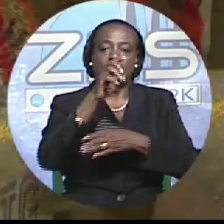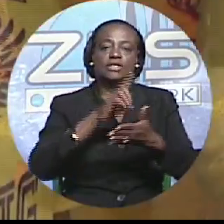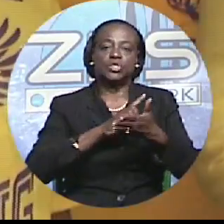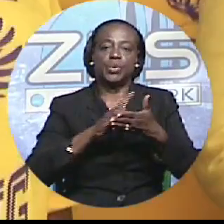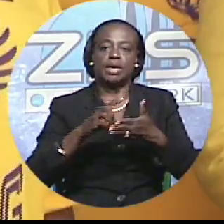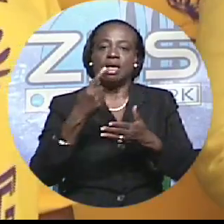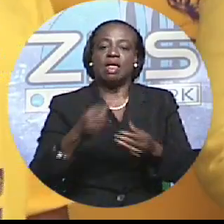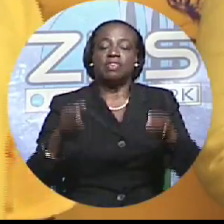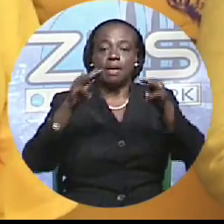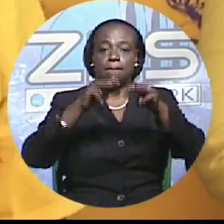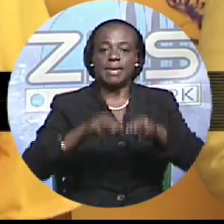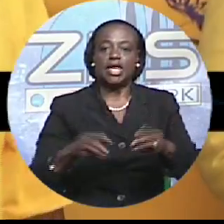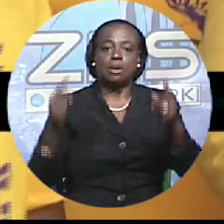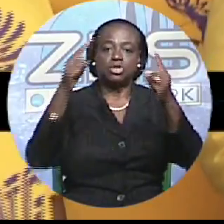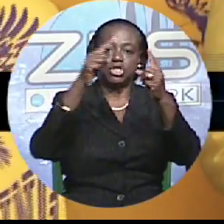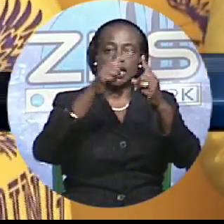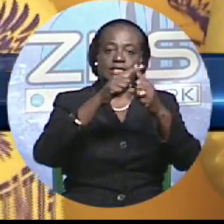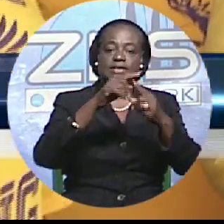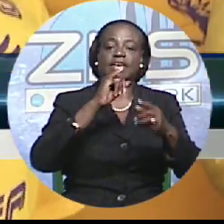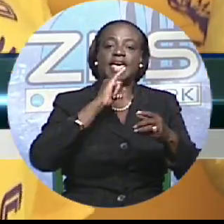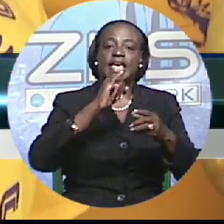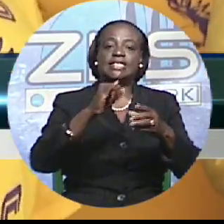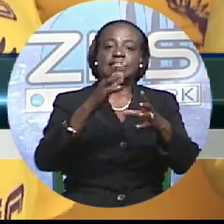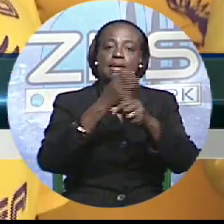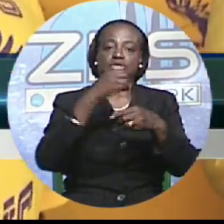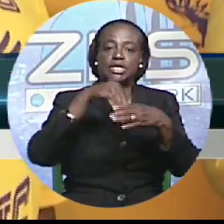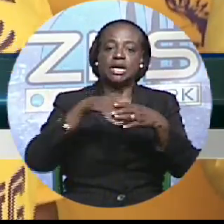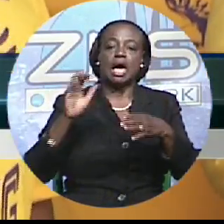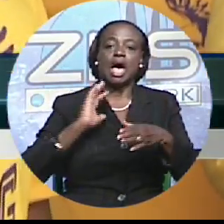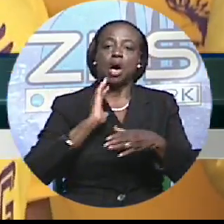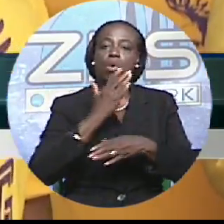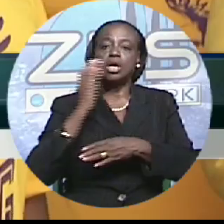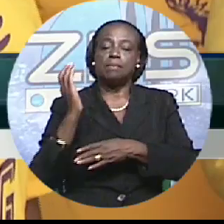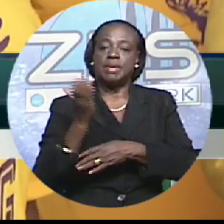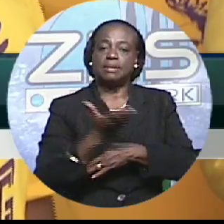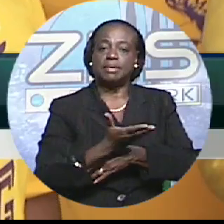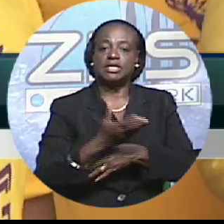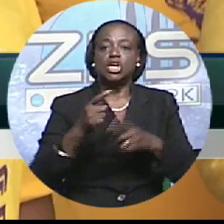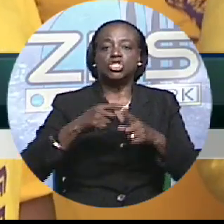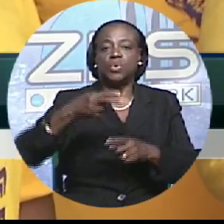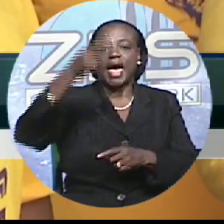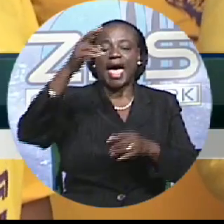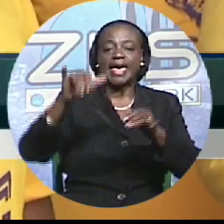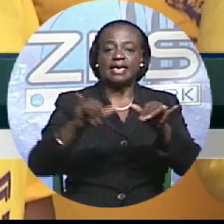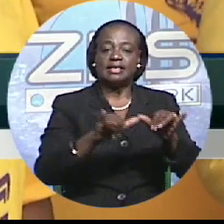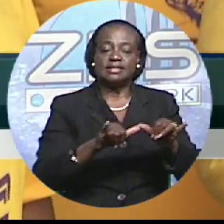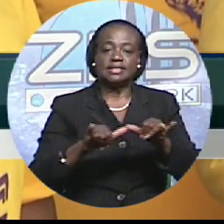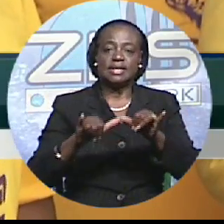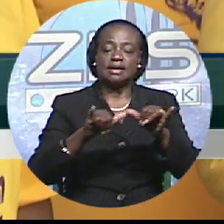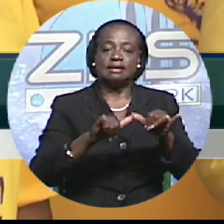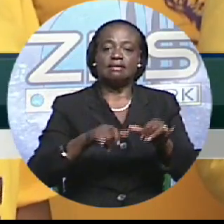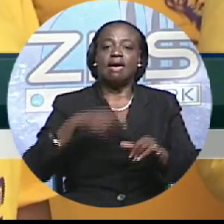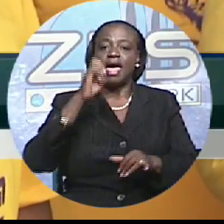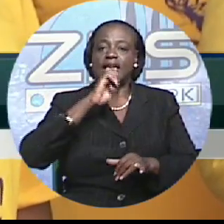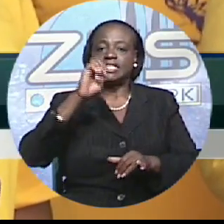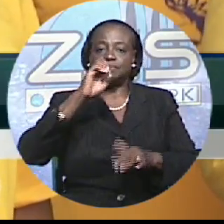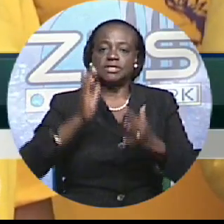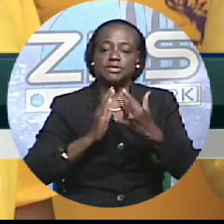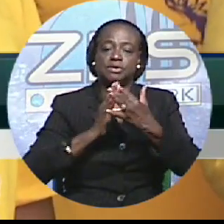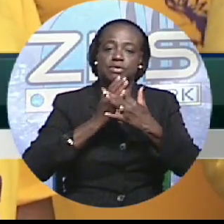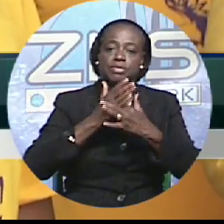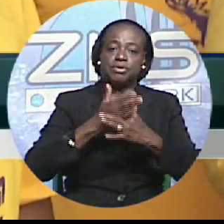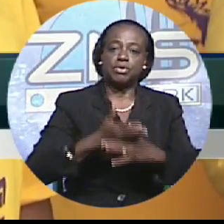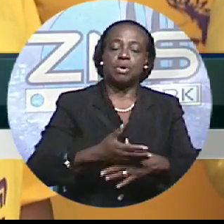main objective of the Golden Eagles is captured in our commitment to high standards expressed through a series